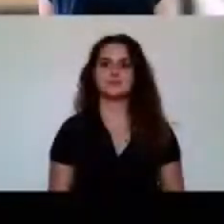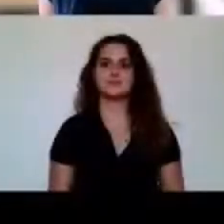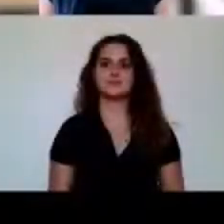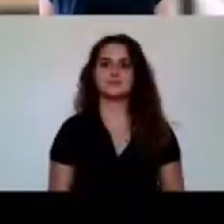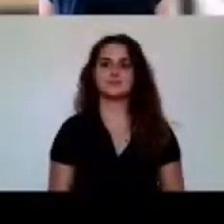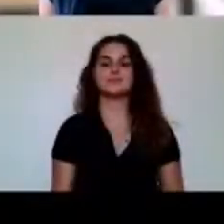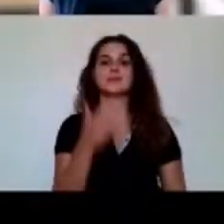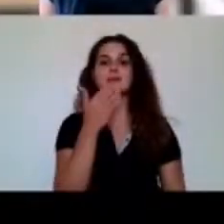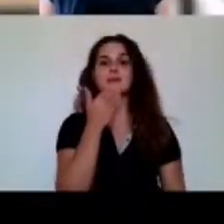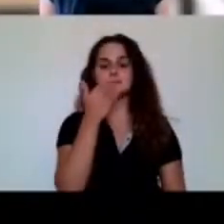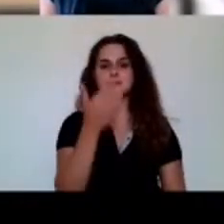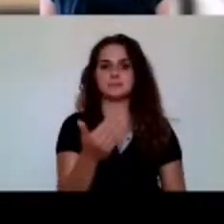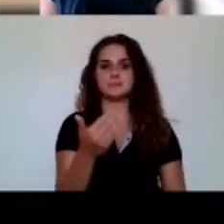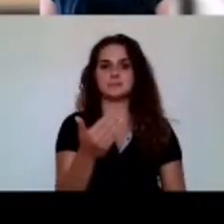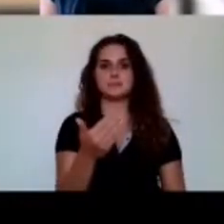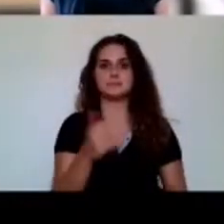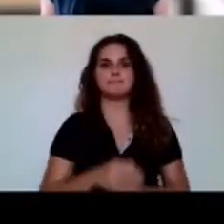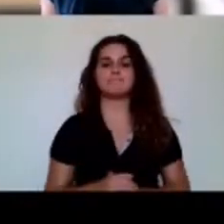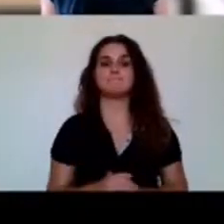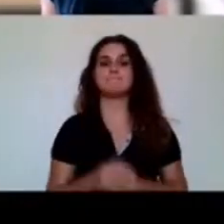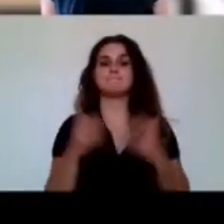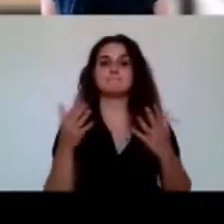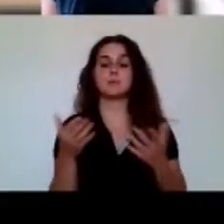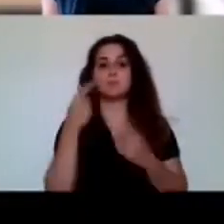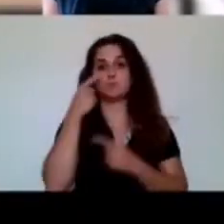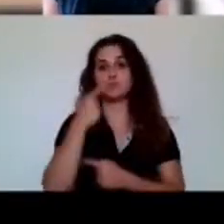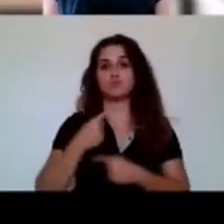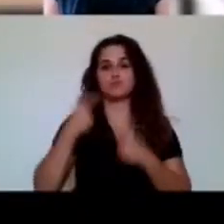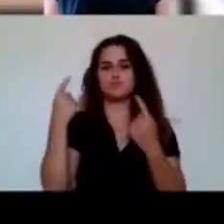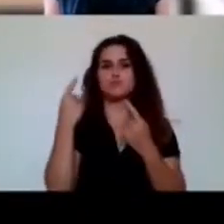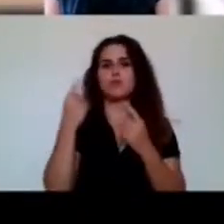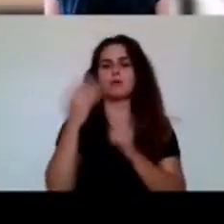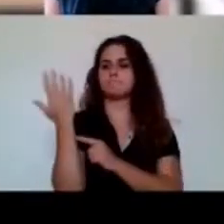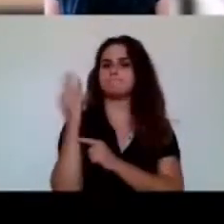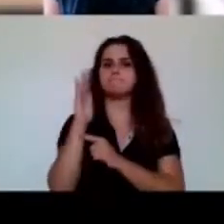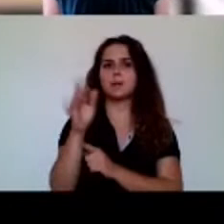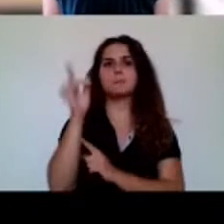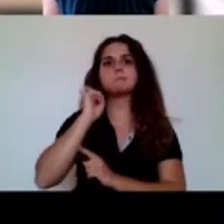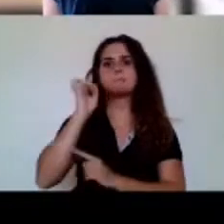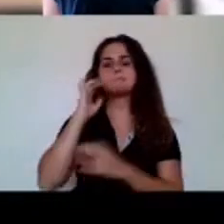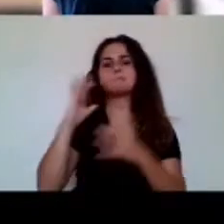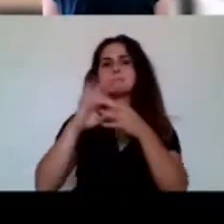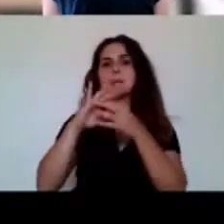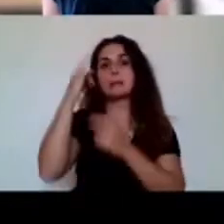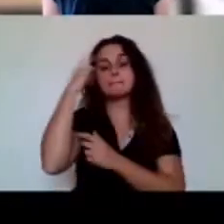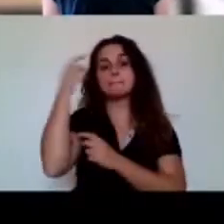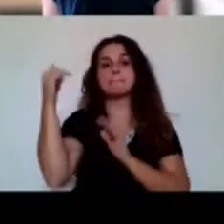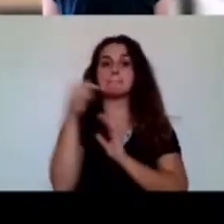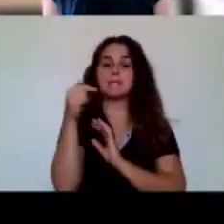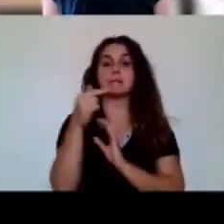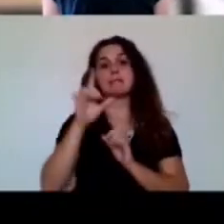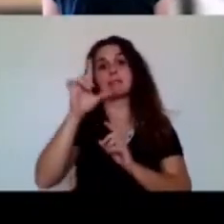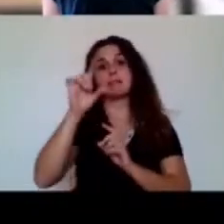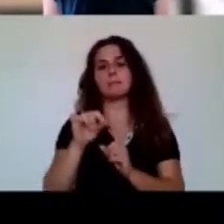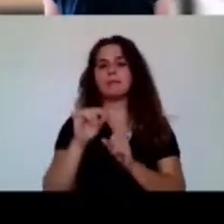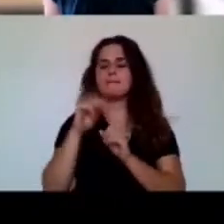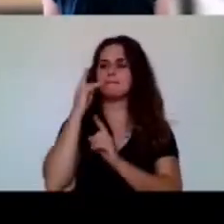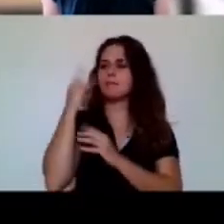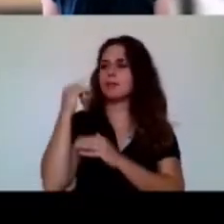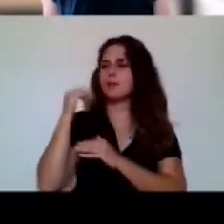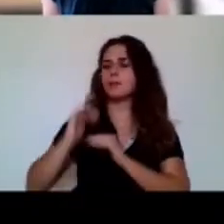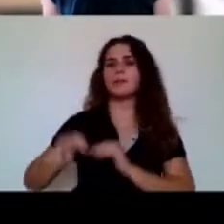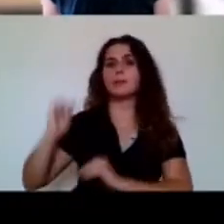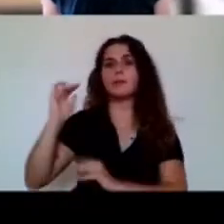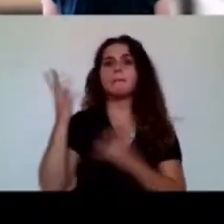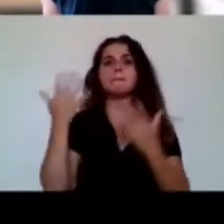Thank you, Jovan. So Ricardo just showed us some powerful examples of bias and demonstrated that it emerges early in life. But